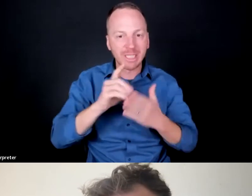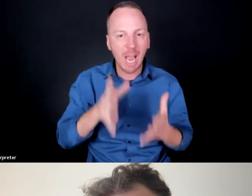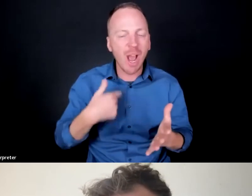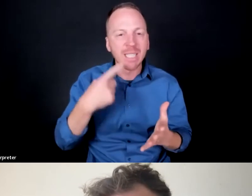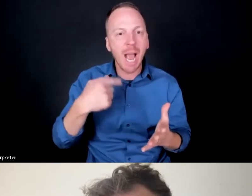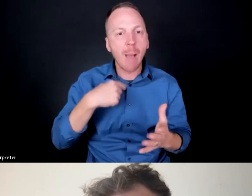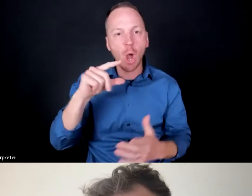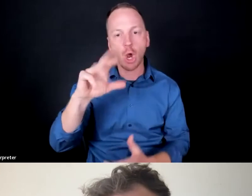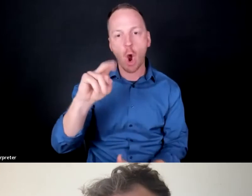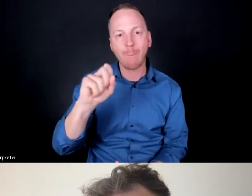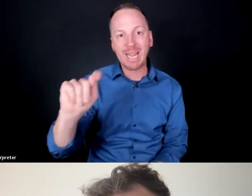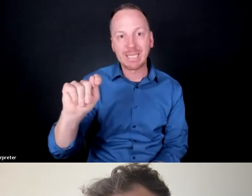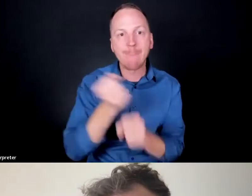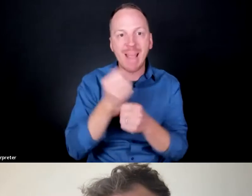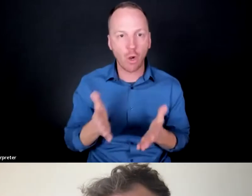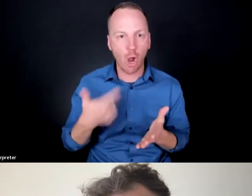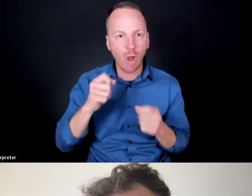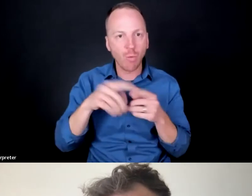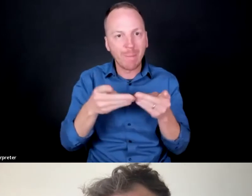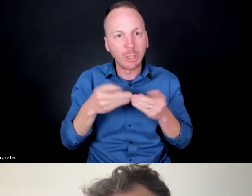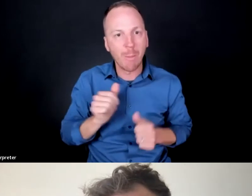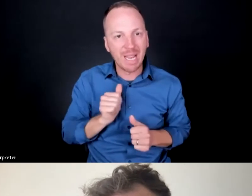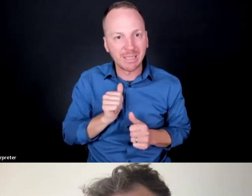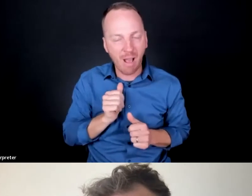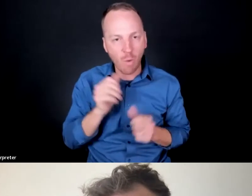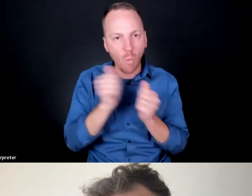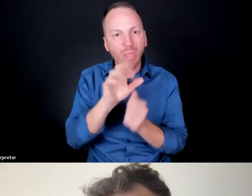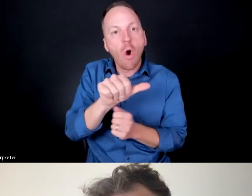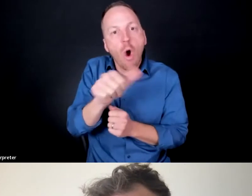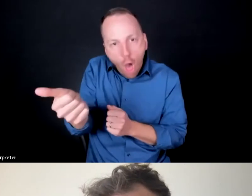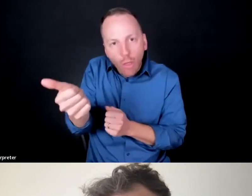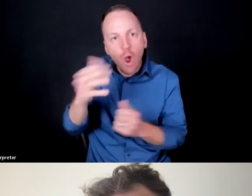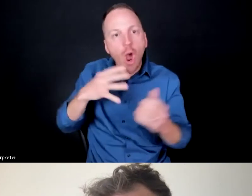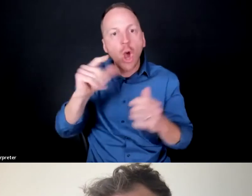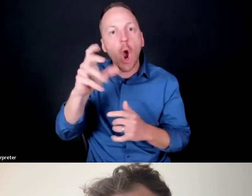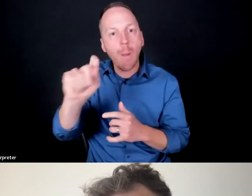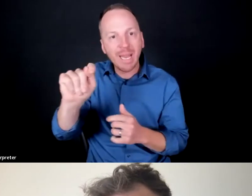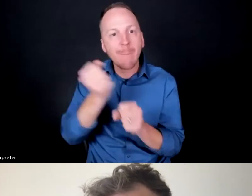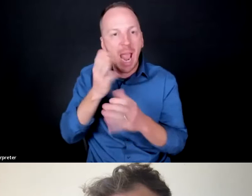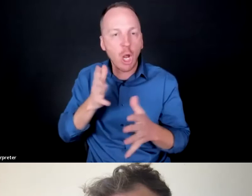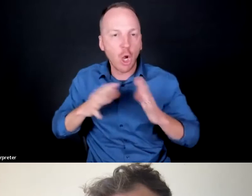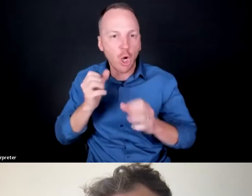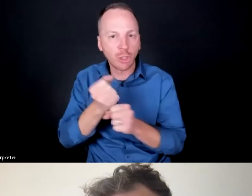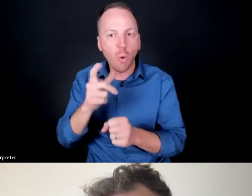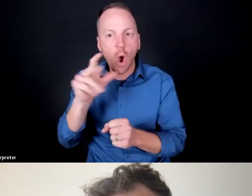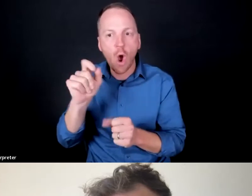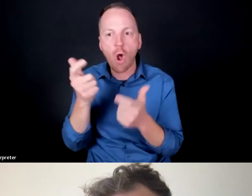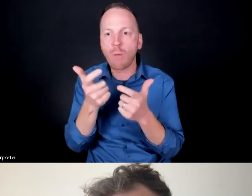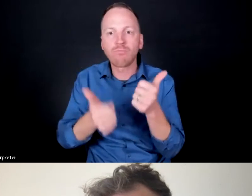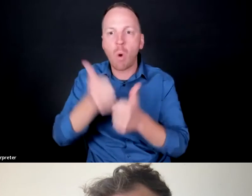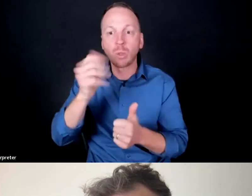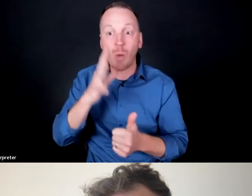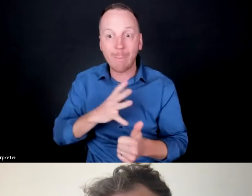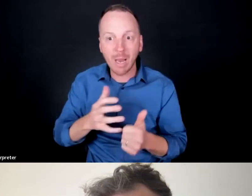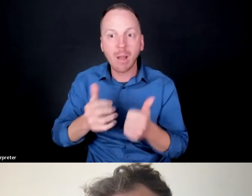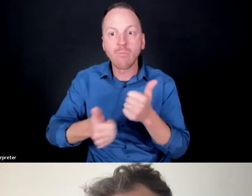a garment maker, and I try to position myself with the other garment makers of the world who are largely women,